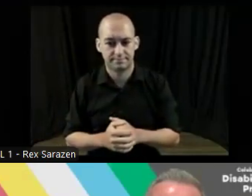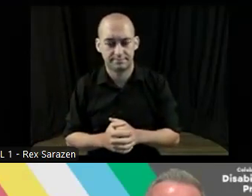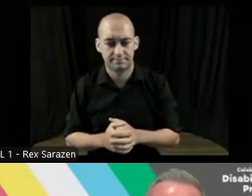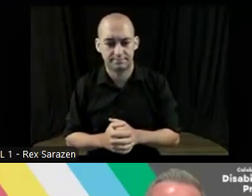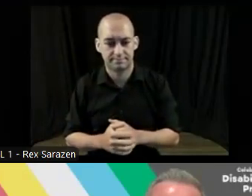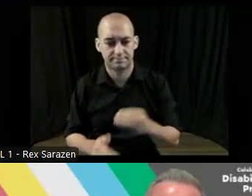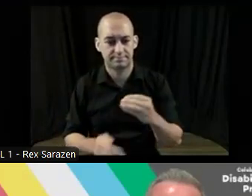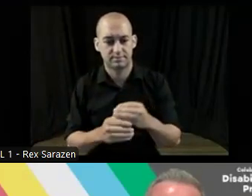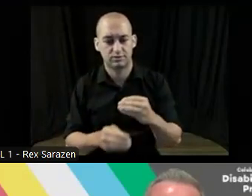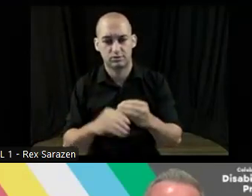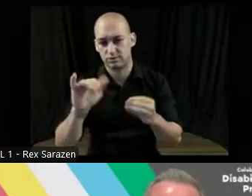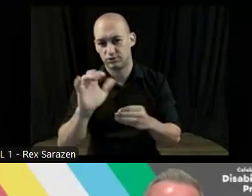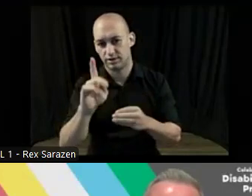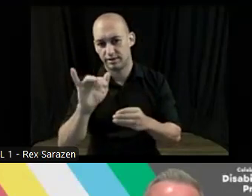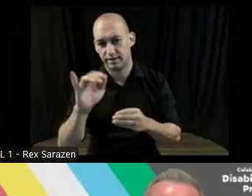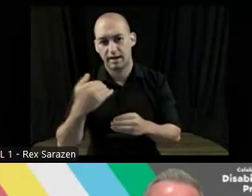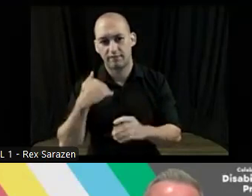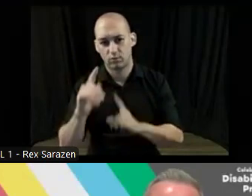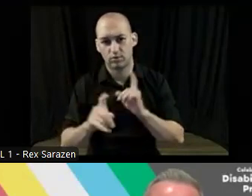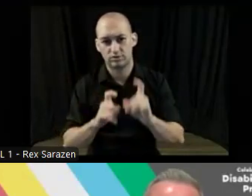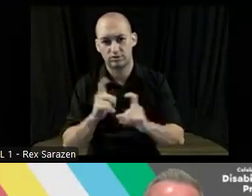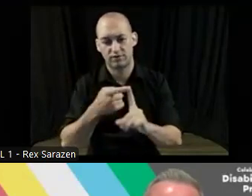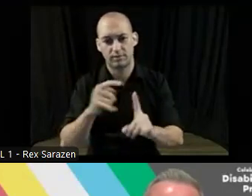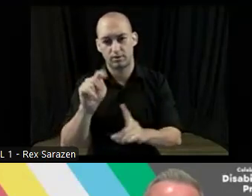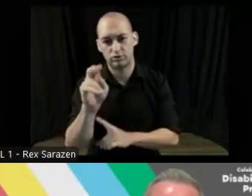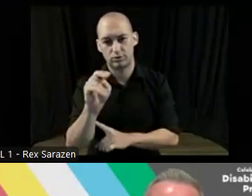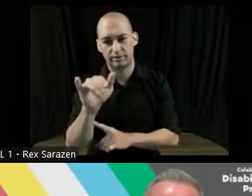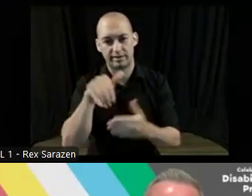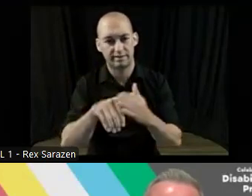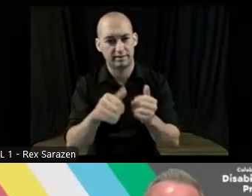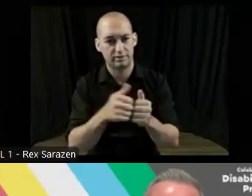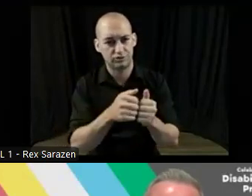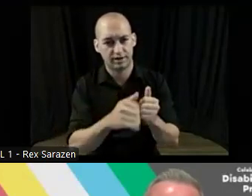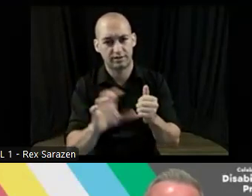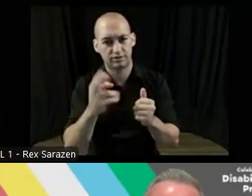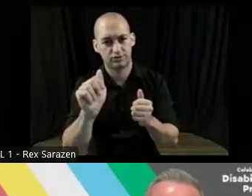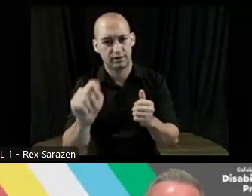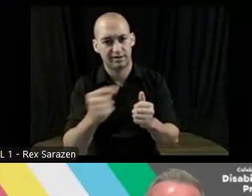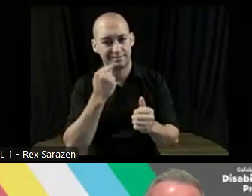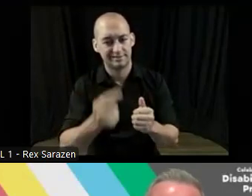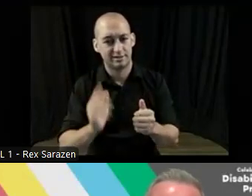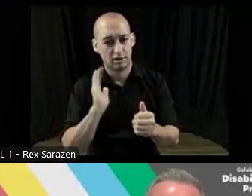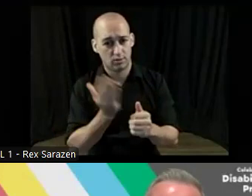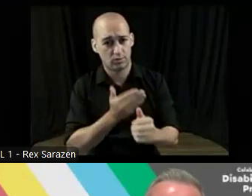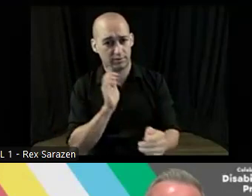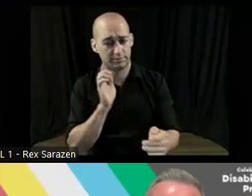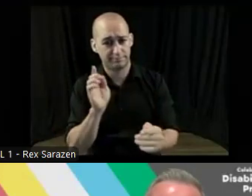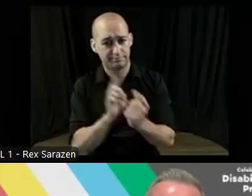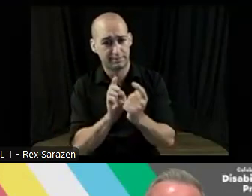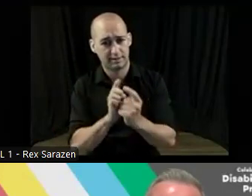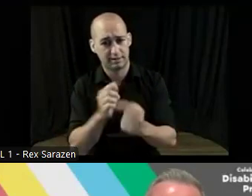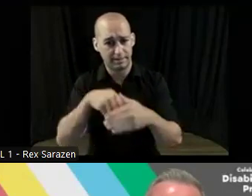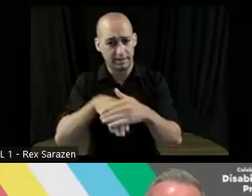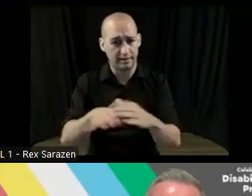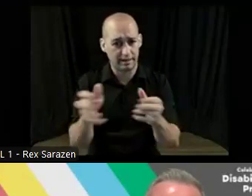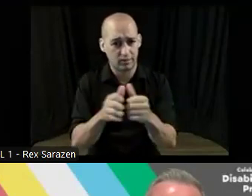Also, Jackie, there is a question from Tony in the chat about, it says, are we meeting and coming in together like we did in the